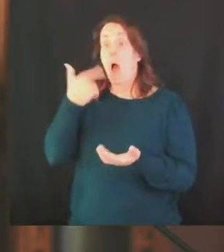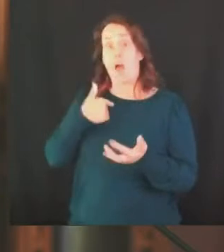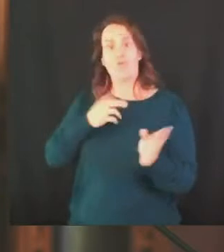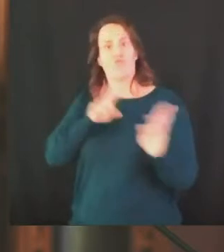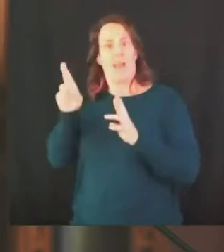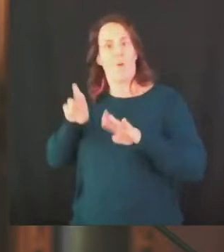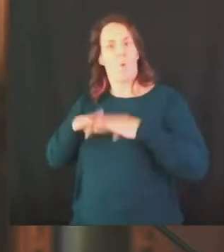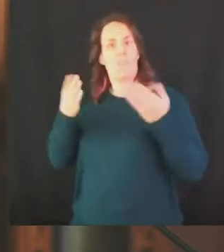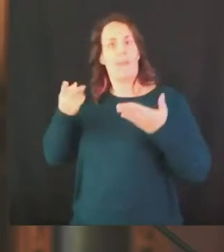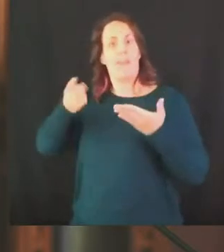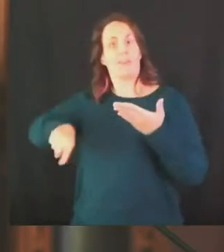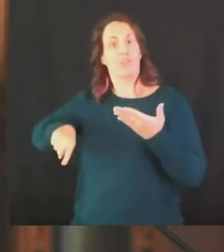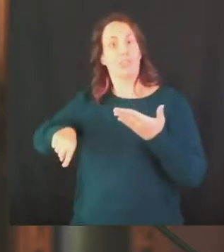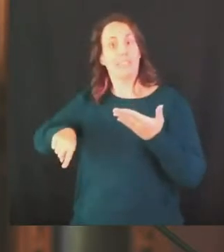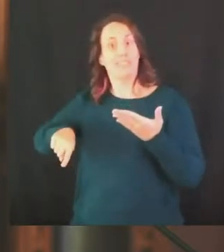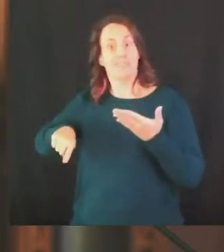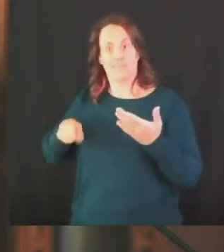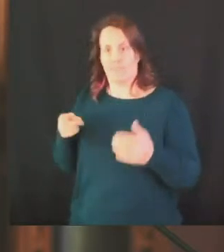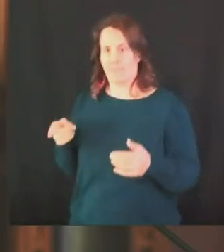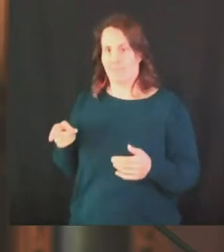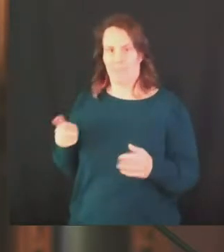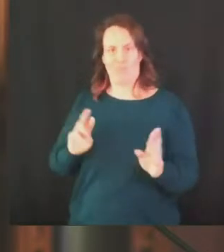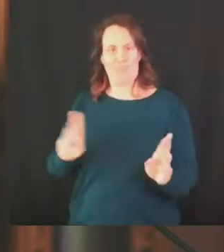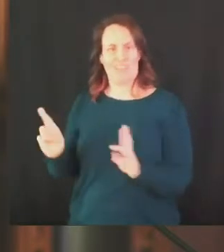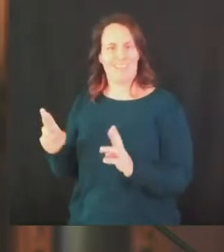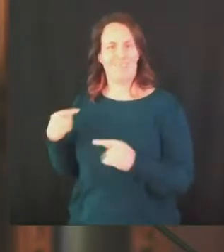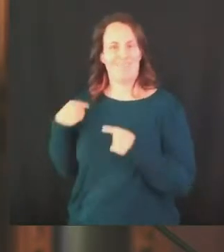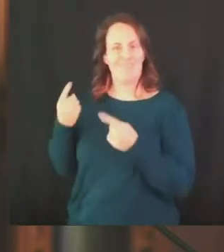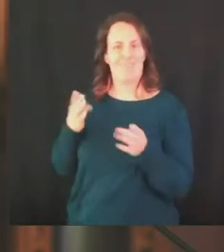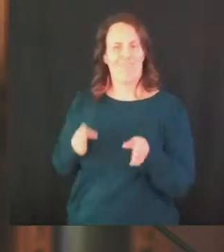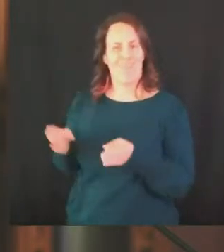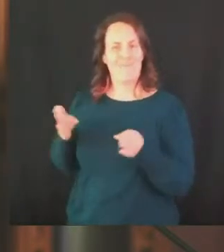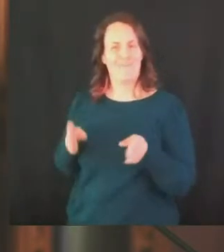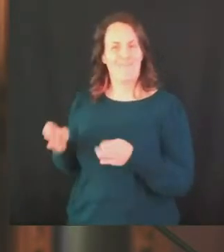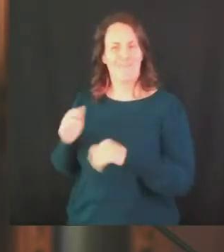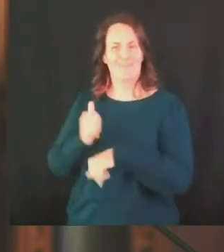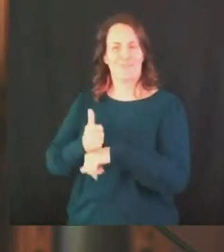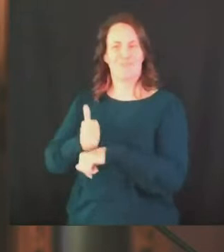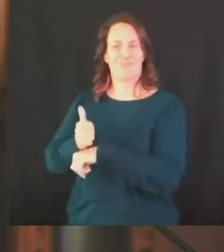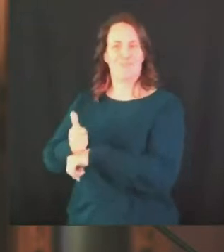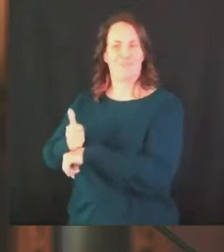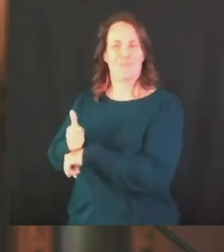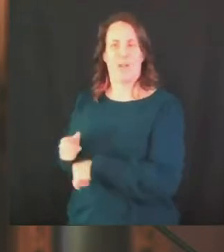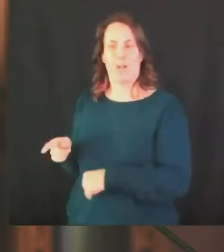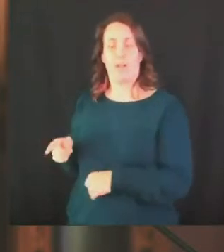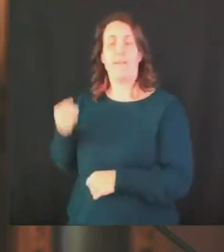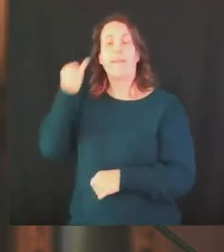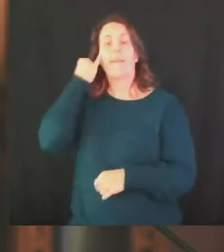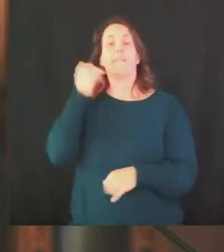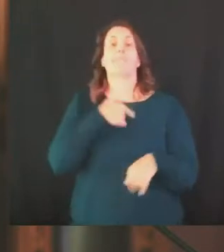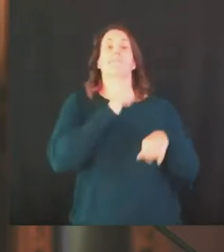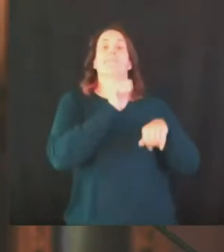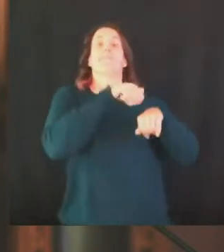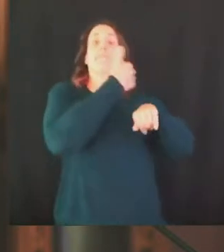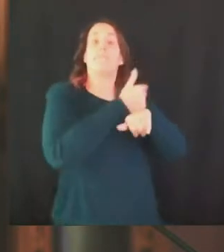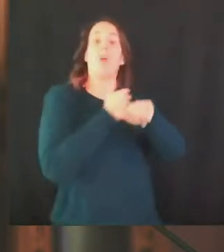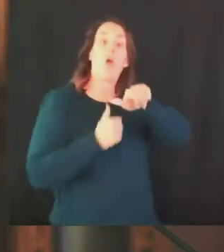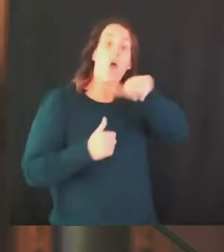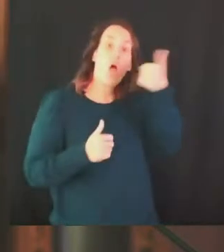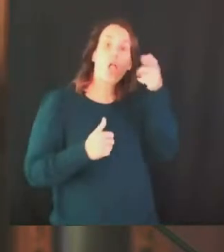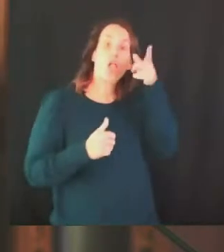facilities, it is a longer term project. It is a sort of month to 6 week potentially project, and